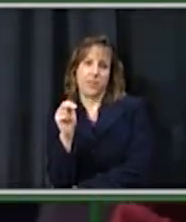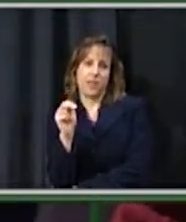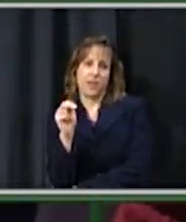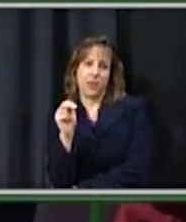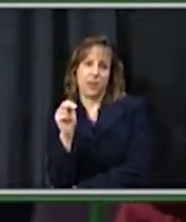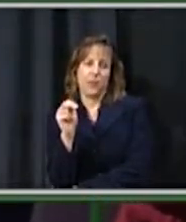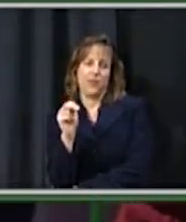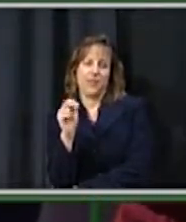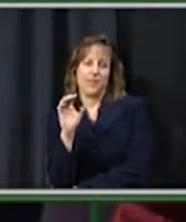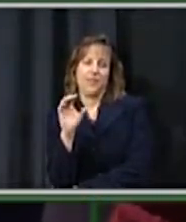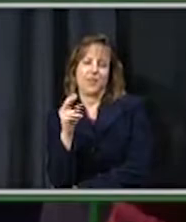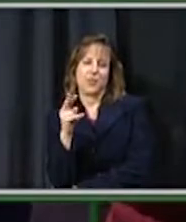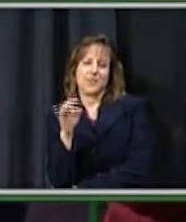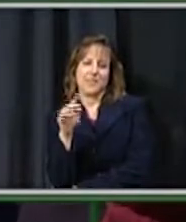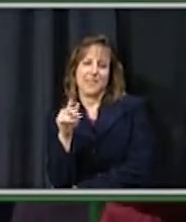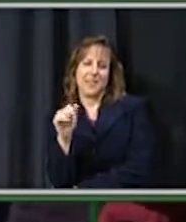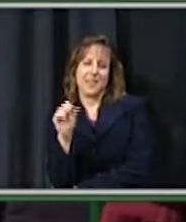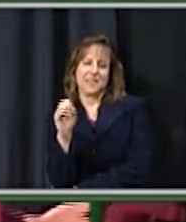Christina Solomon.